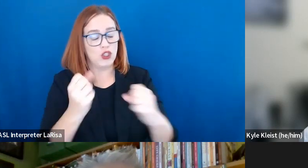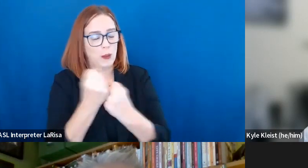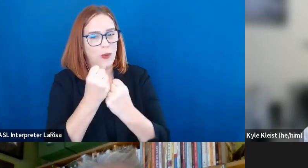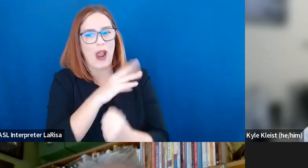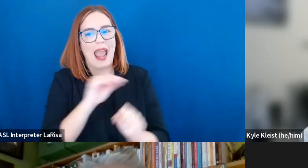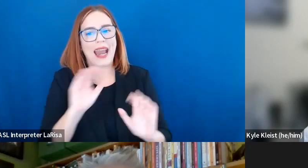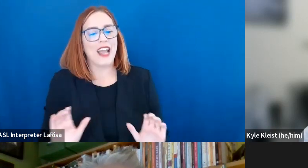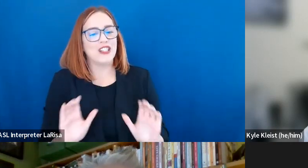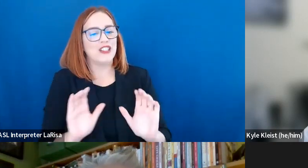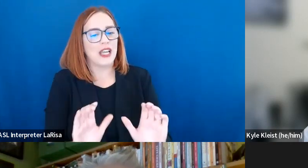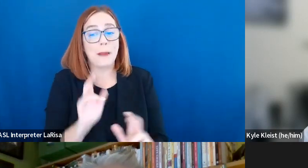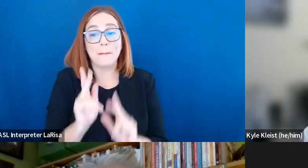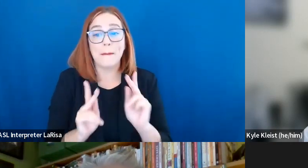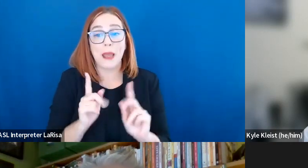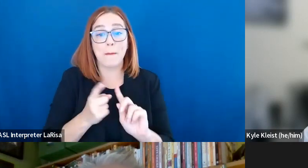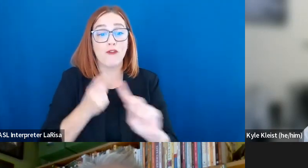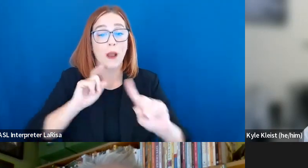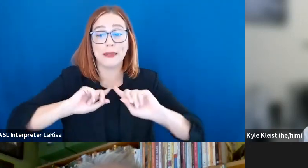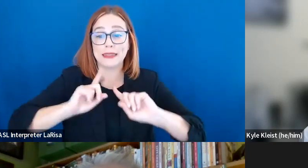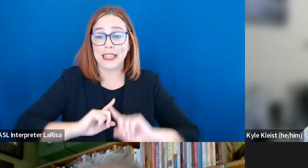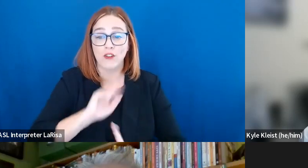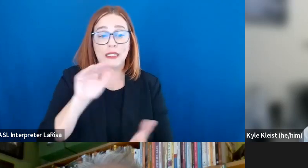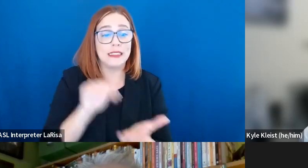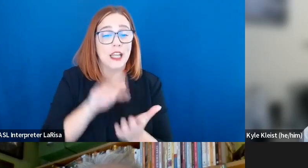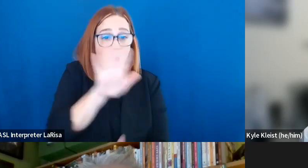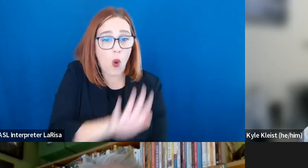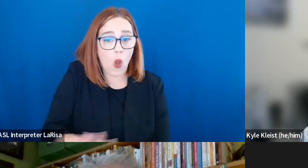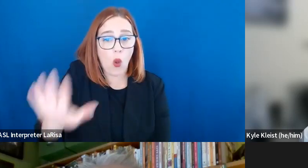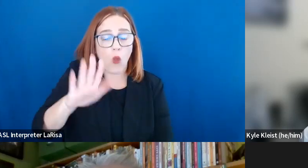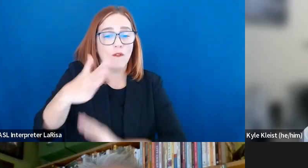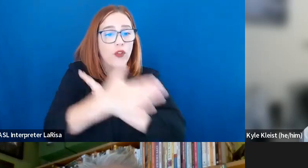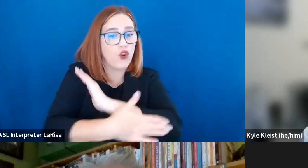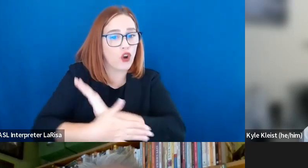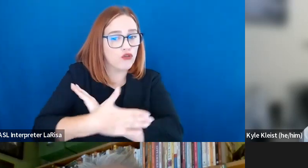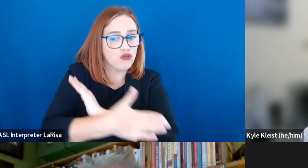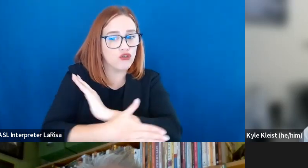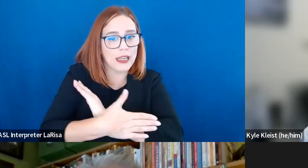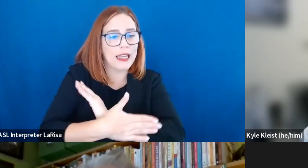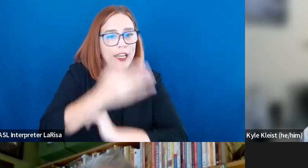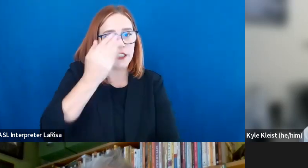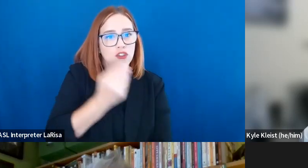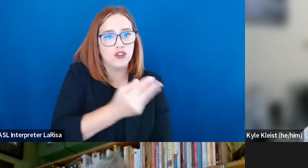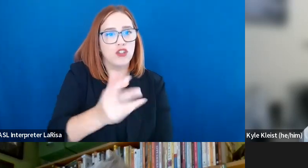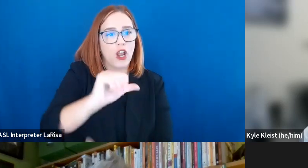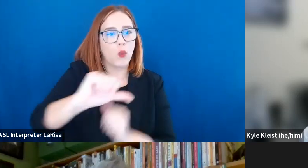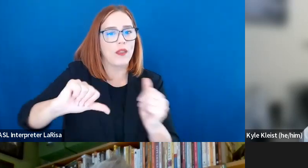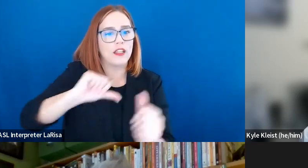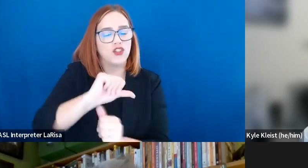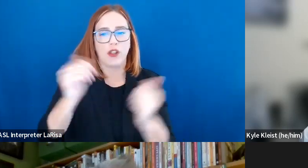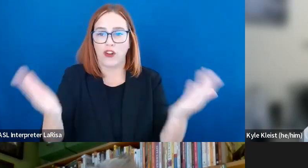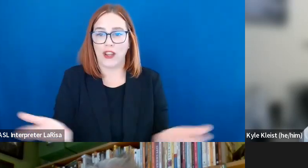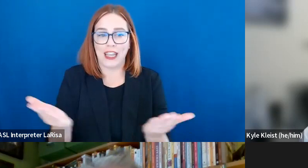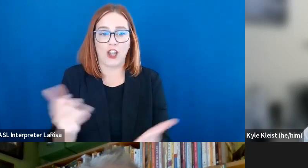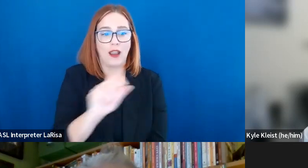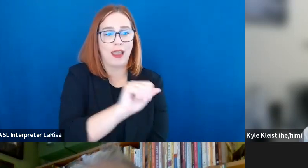People from centers all around the country sharing with each other, care of April, this great opportunity to learn from